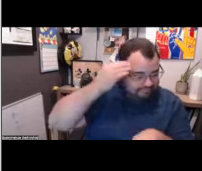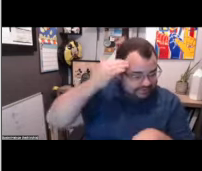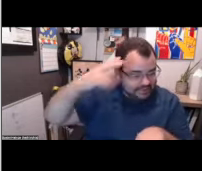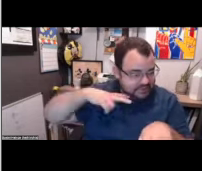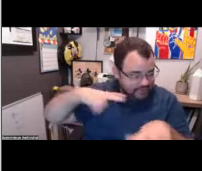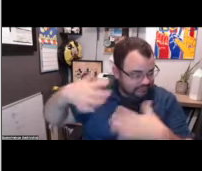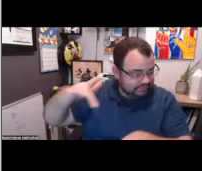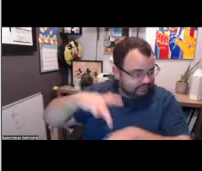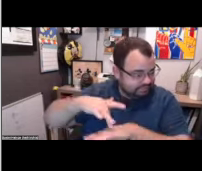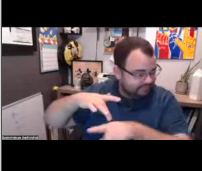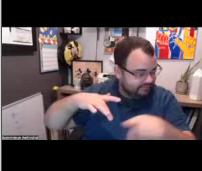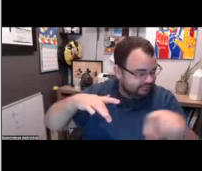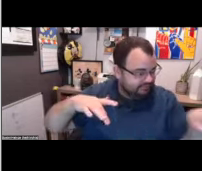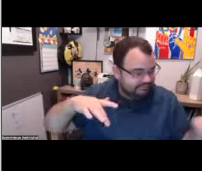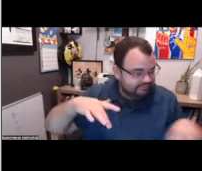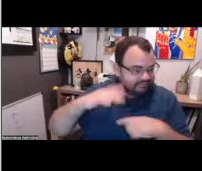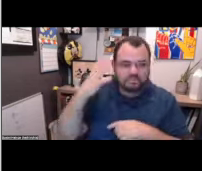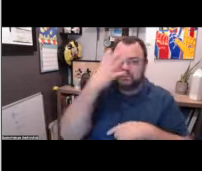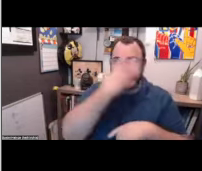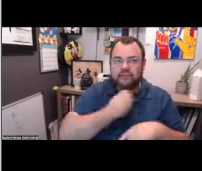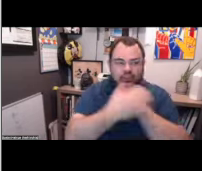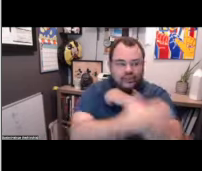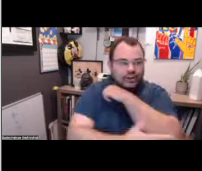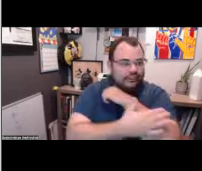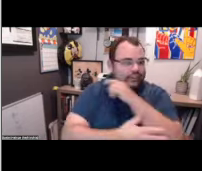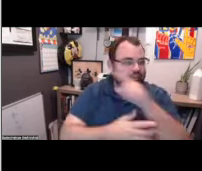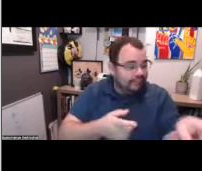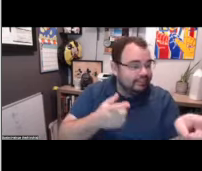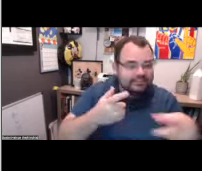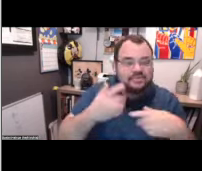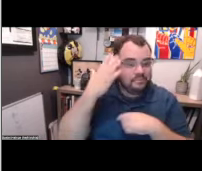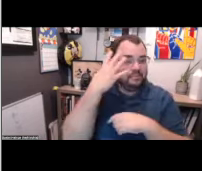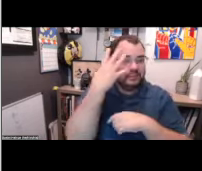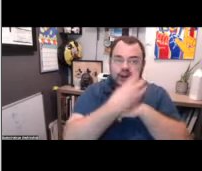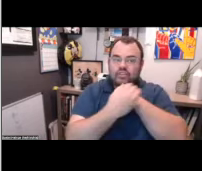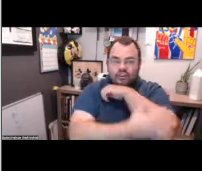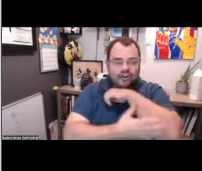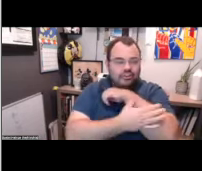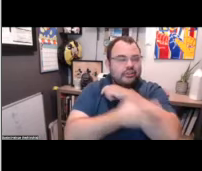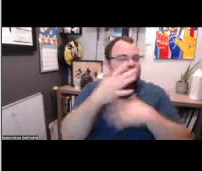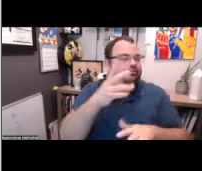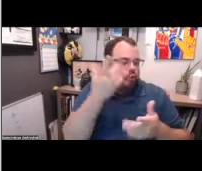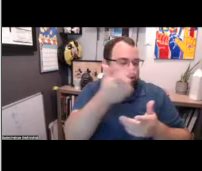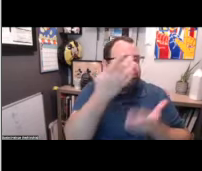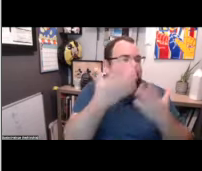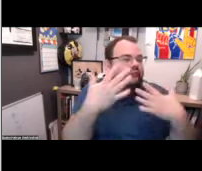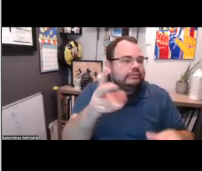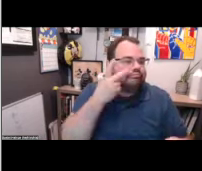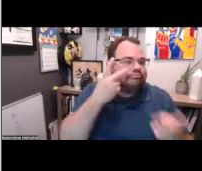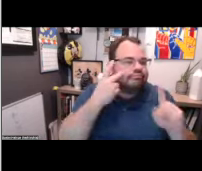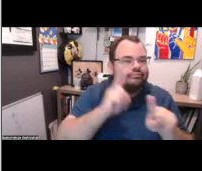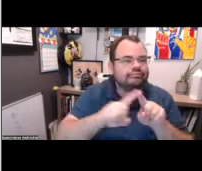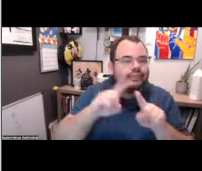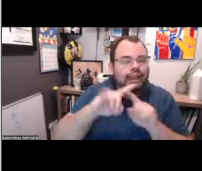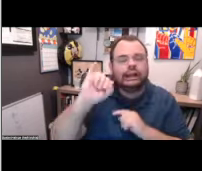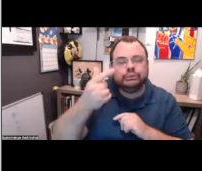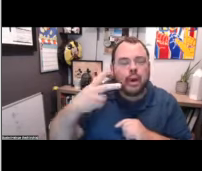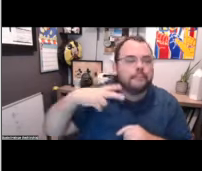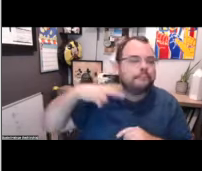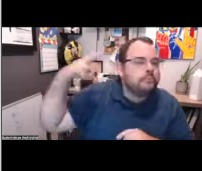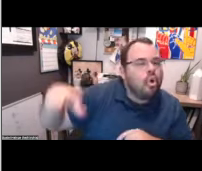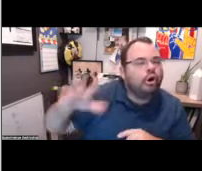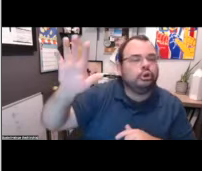of you been to Portugal? Have you ever been there? It is a beautiful country. Yes, I see someone has. Okay, so if